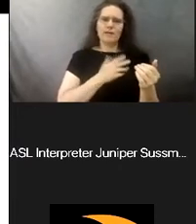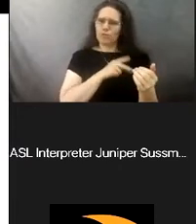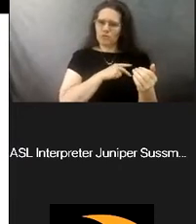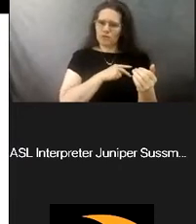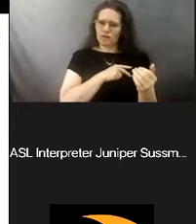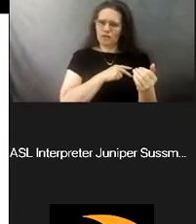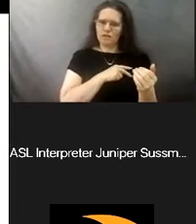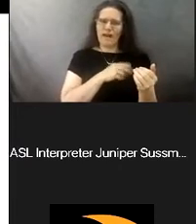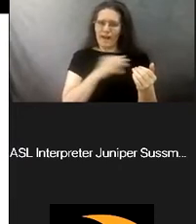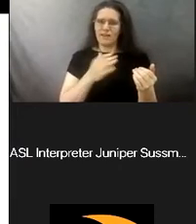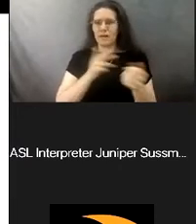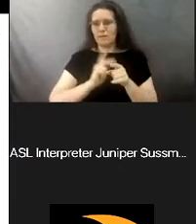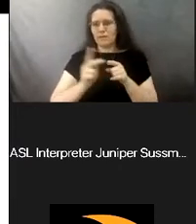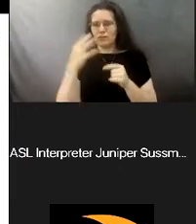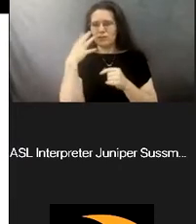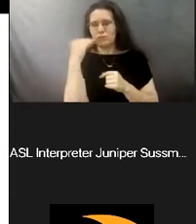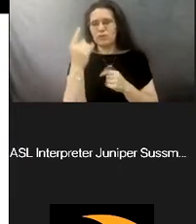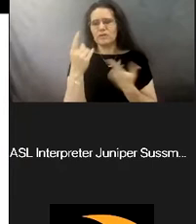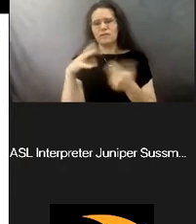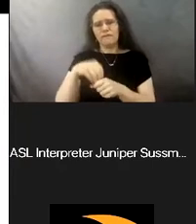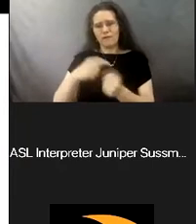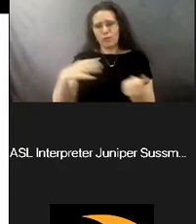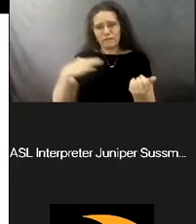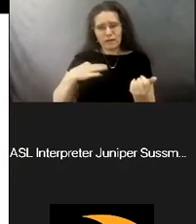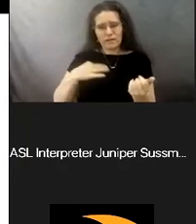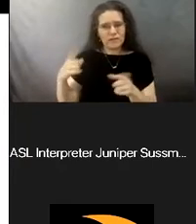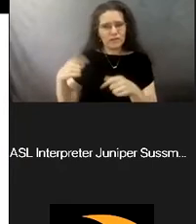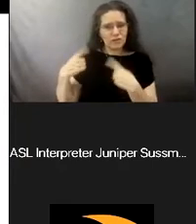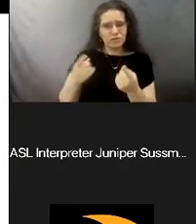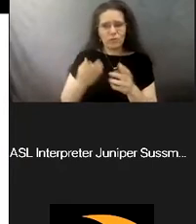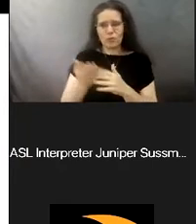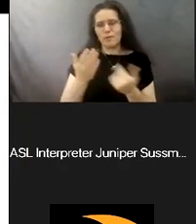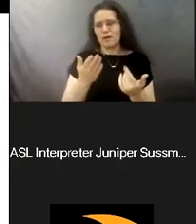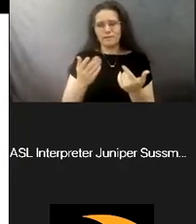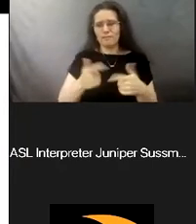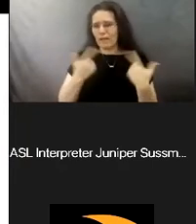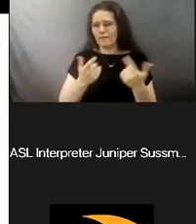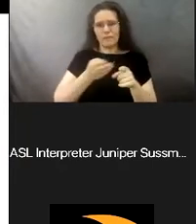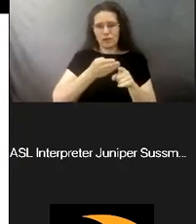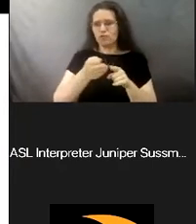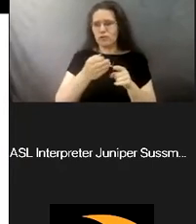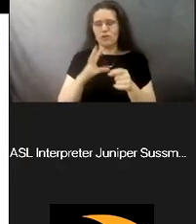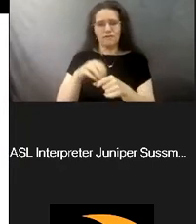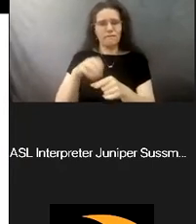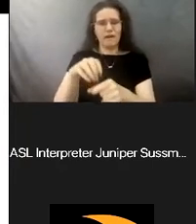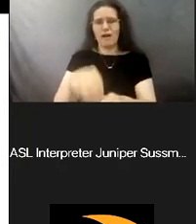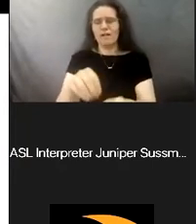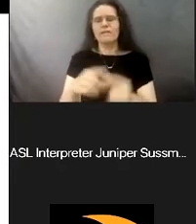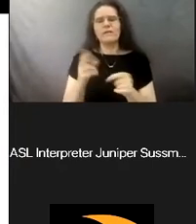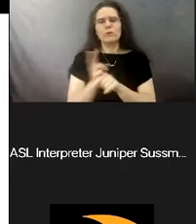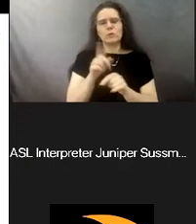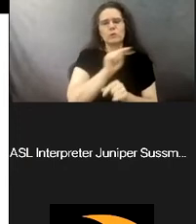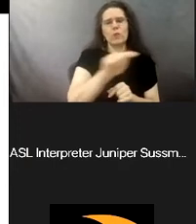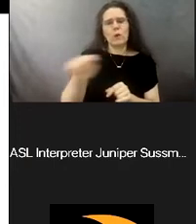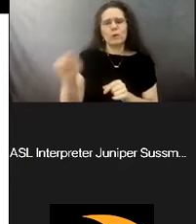professional experiences and my volunteer experiences throughout my career and my lifetime, and how I've been able to use those in all